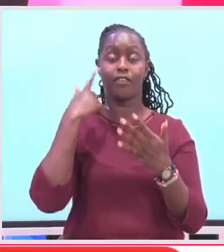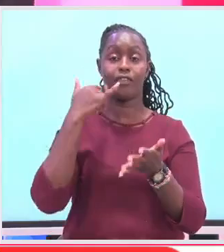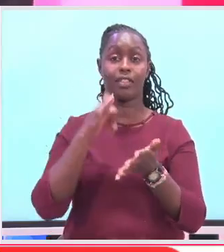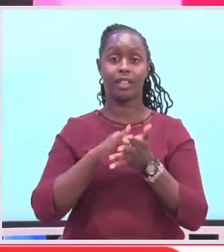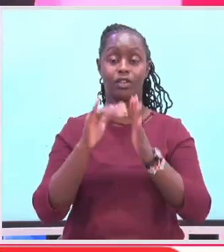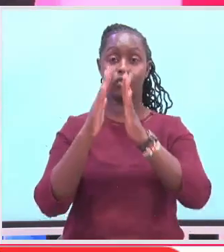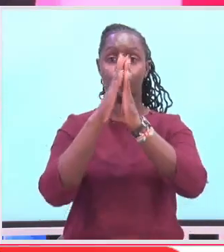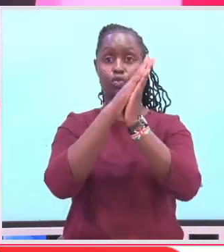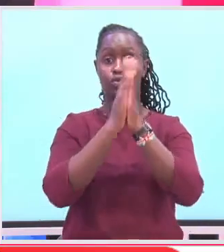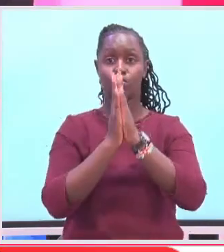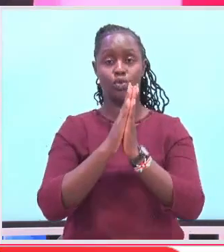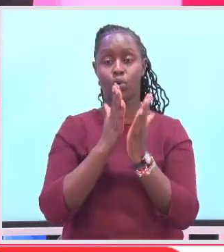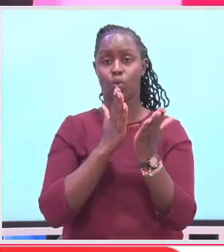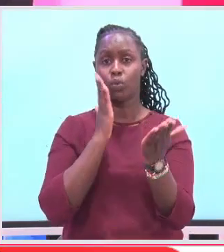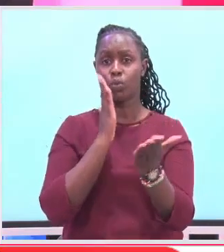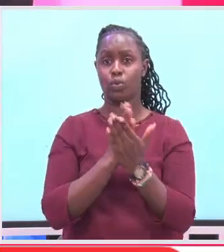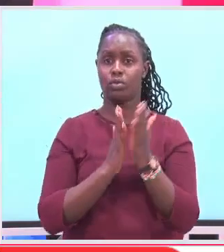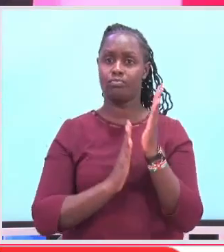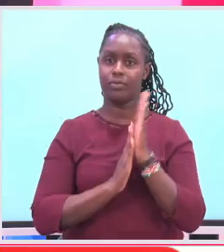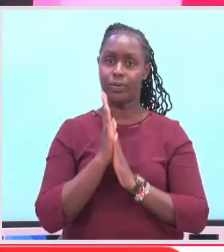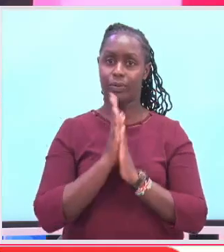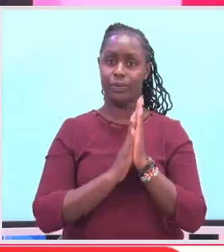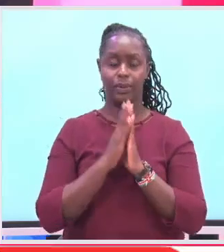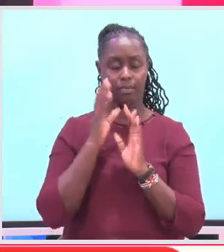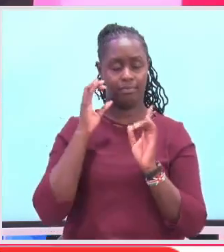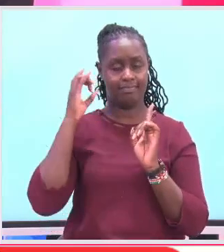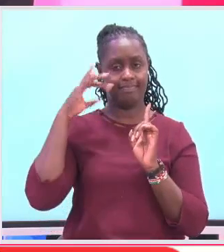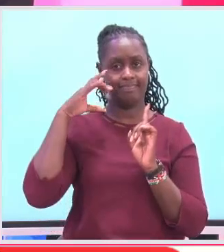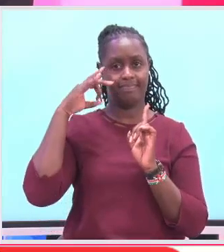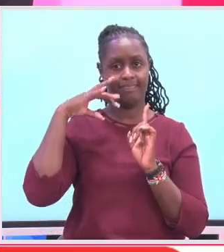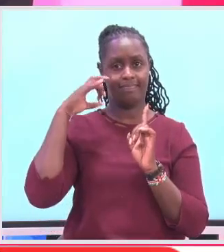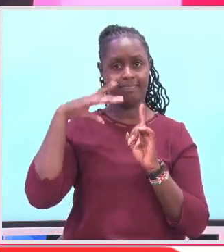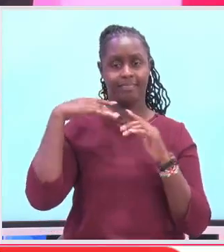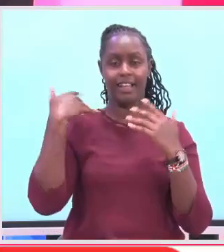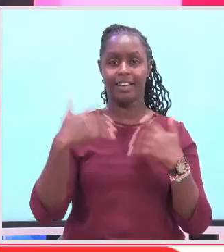story. A very inspiring story. I know. Kudos to the granny, by the way. Yes. Now, religious...